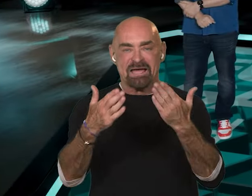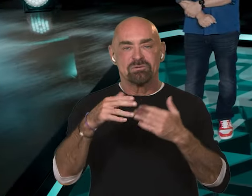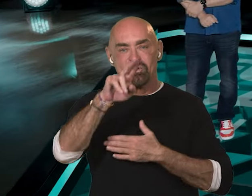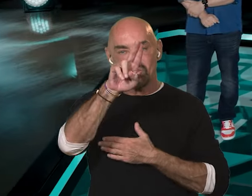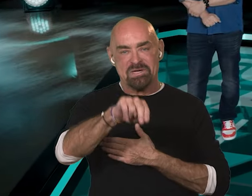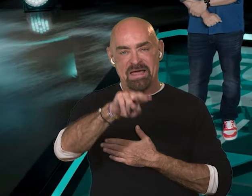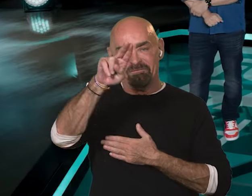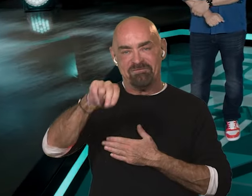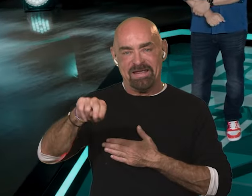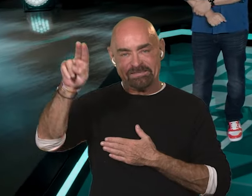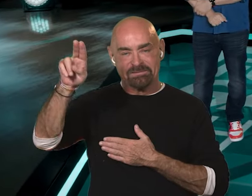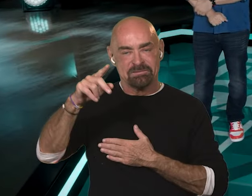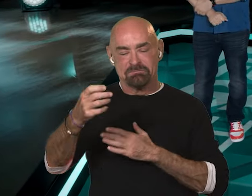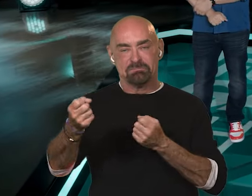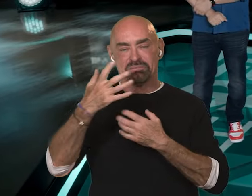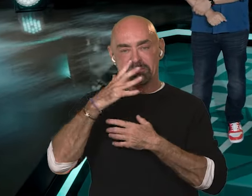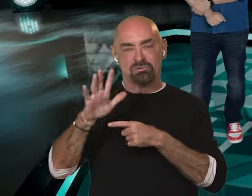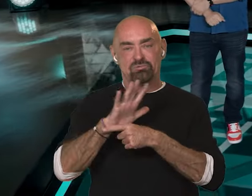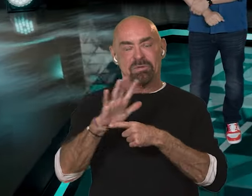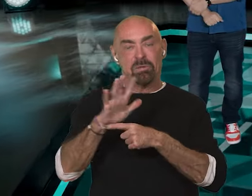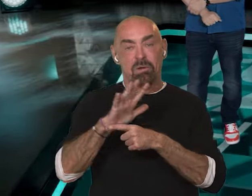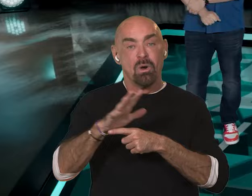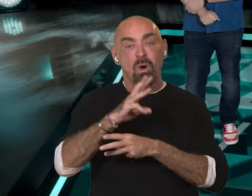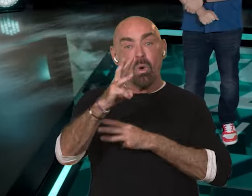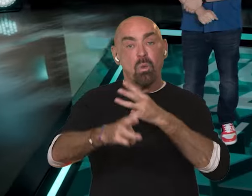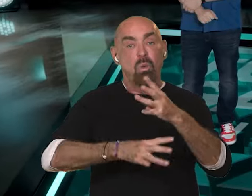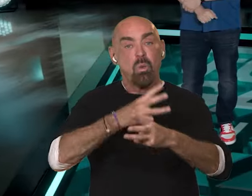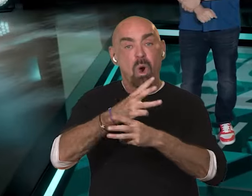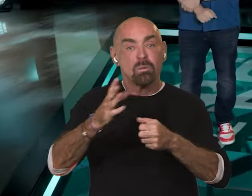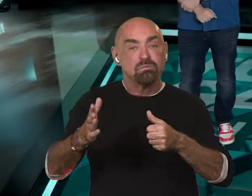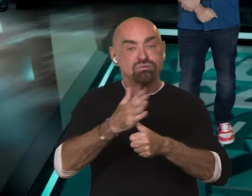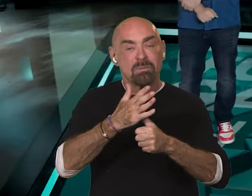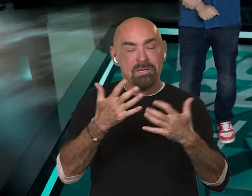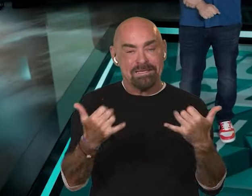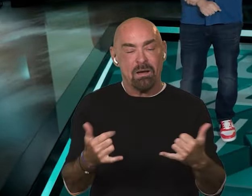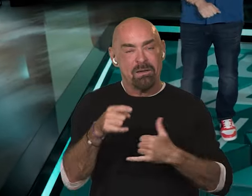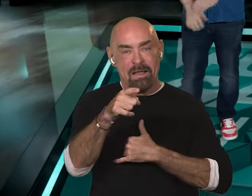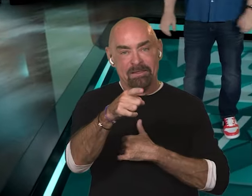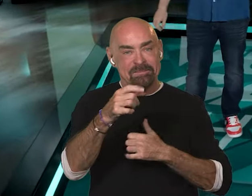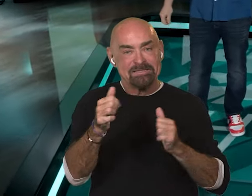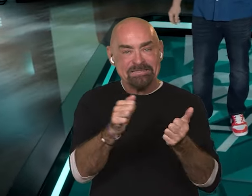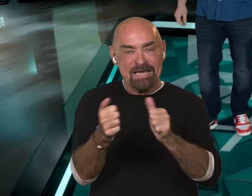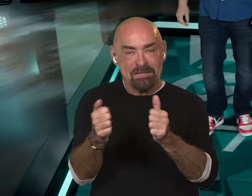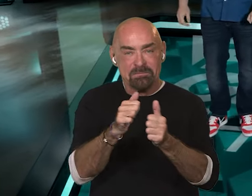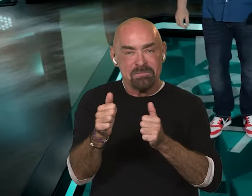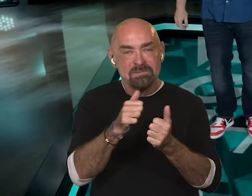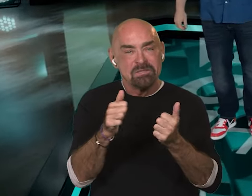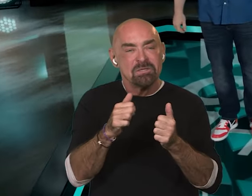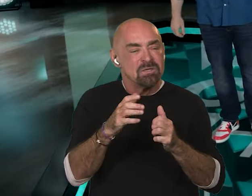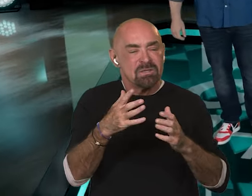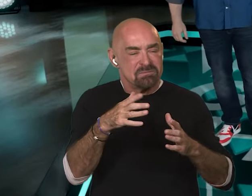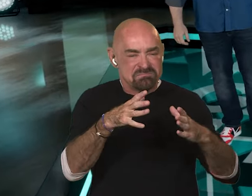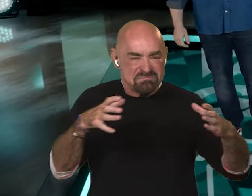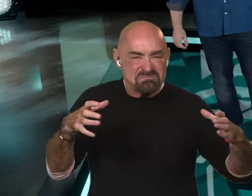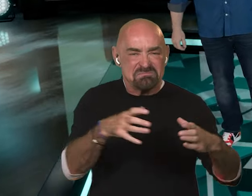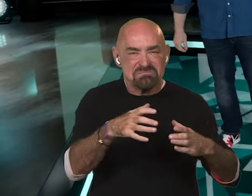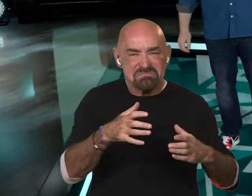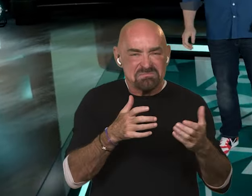Netflix for sending over that trailer. We've got another world premiere for you now. This game lets you exploit a gang of